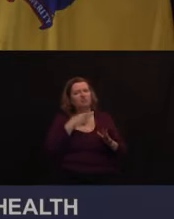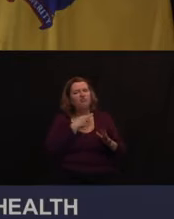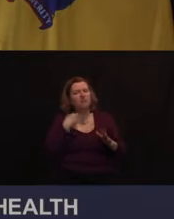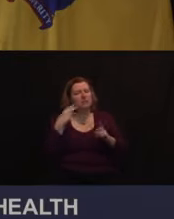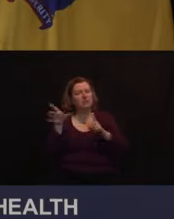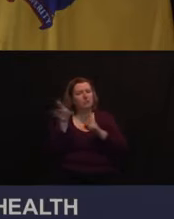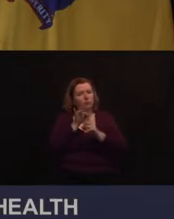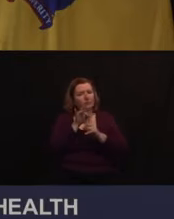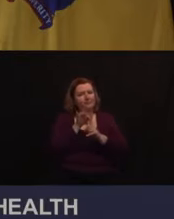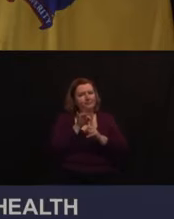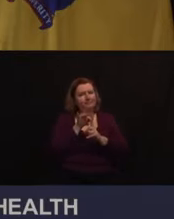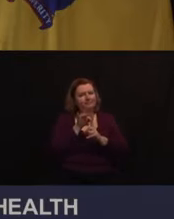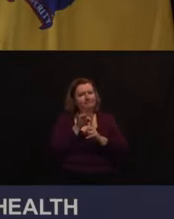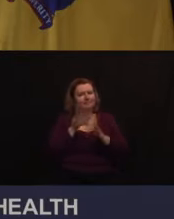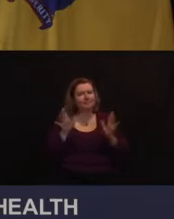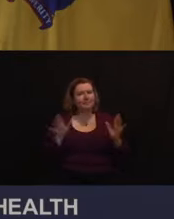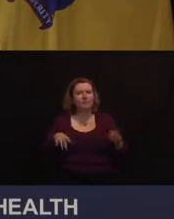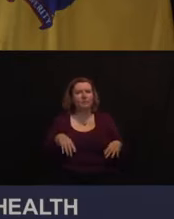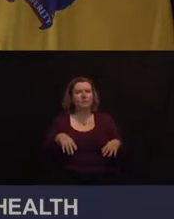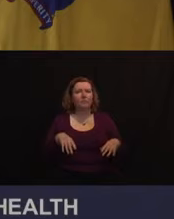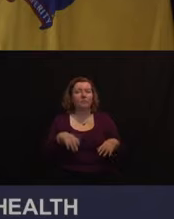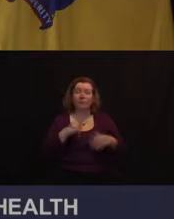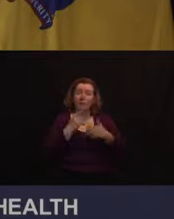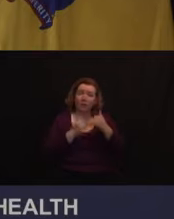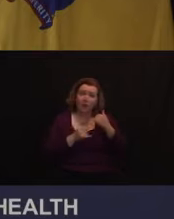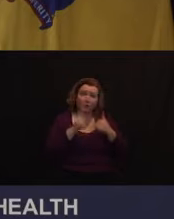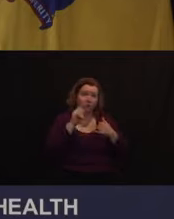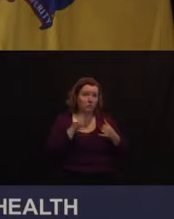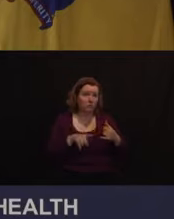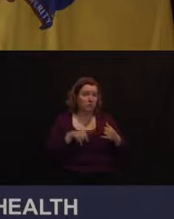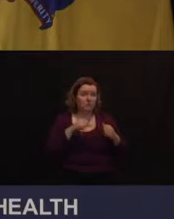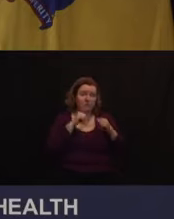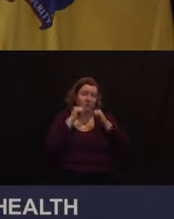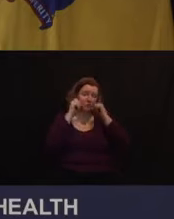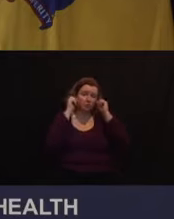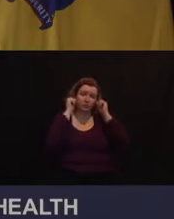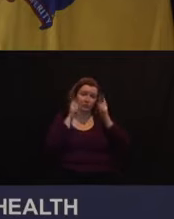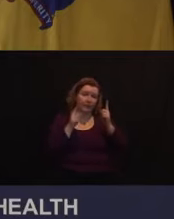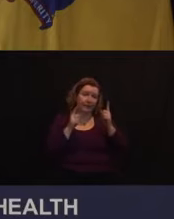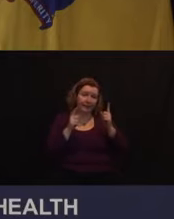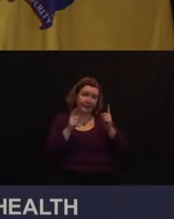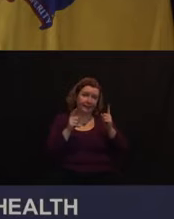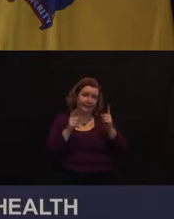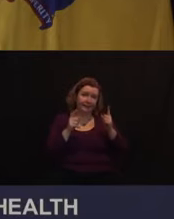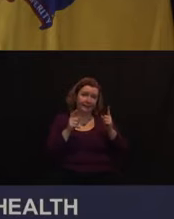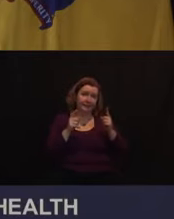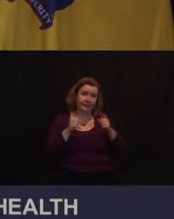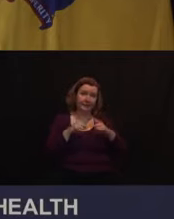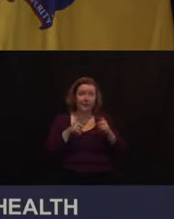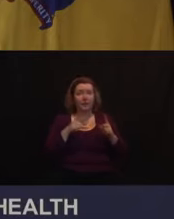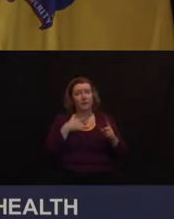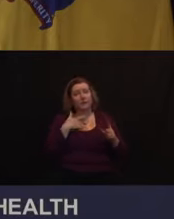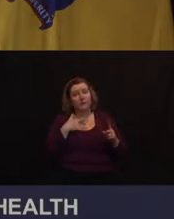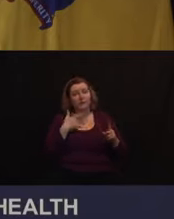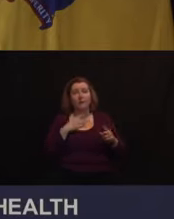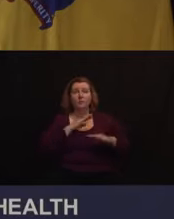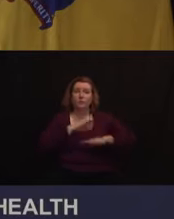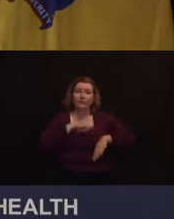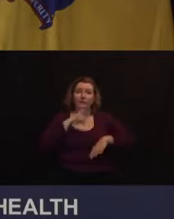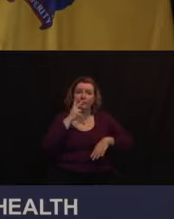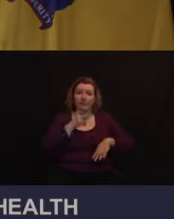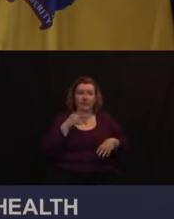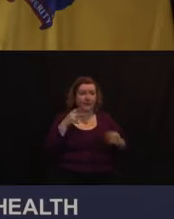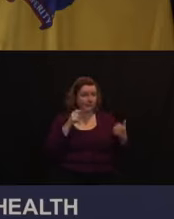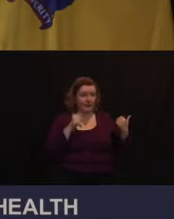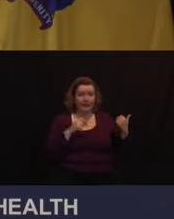On the last question, I would just say this. I'm not surprised for 1 second, but I was quite gratified to see, Pat, that, as I